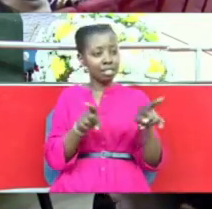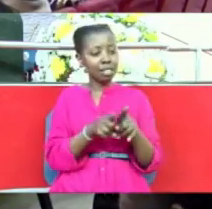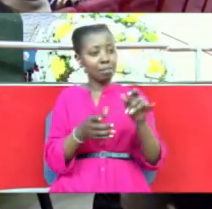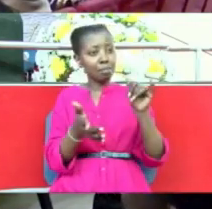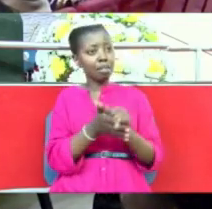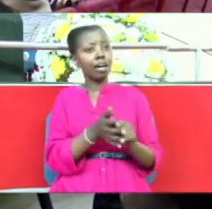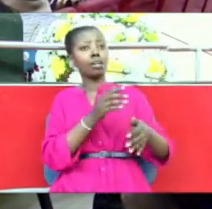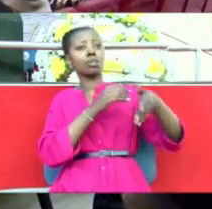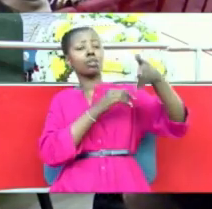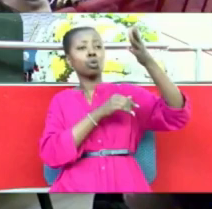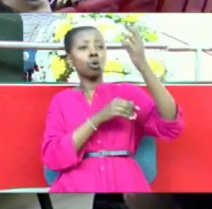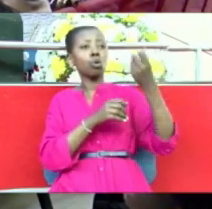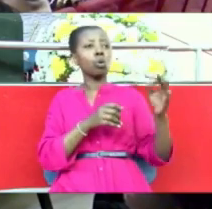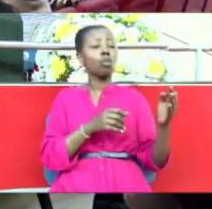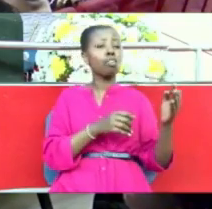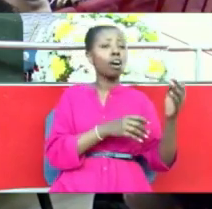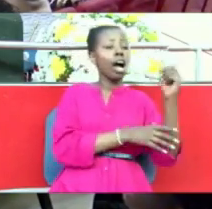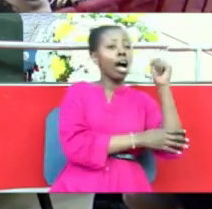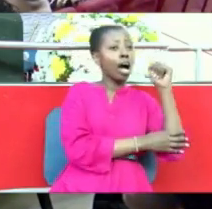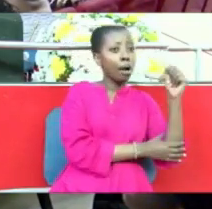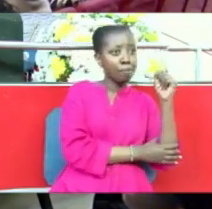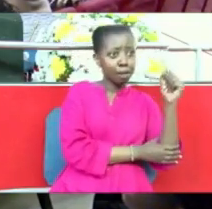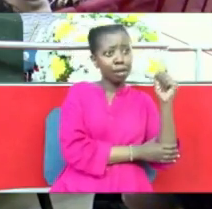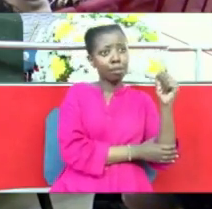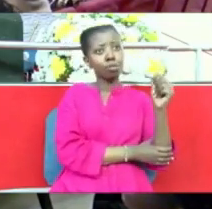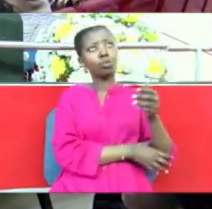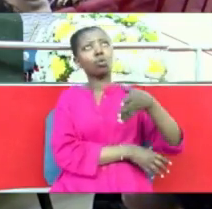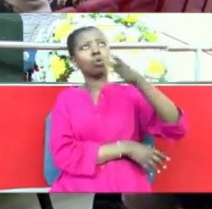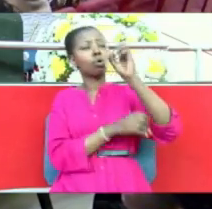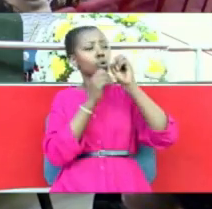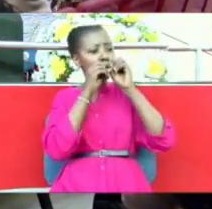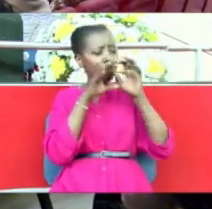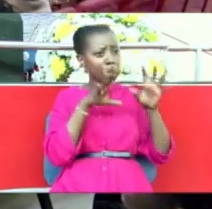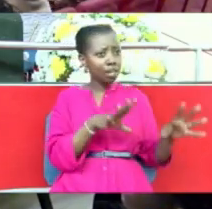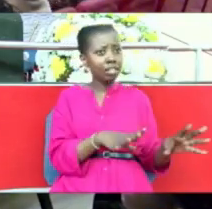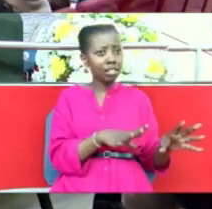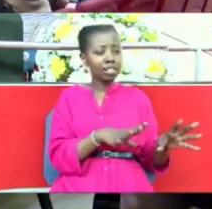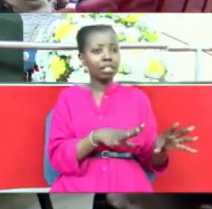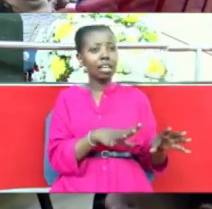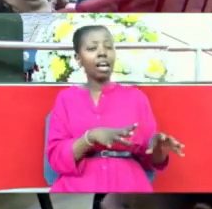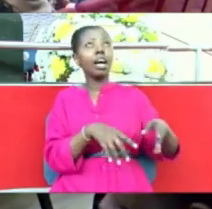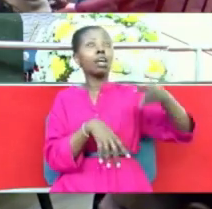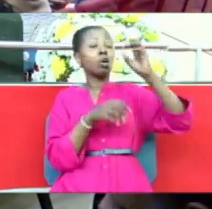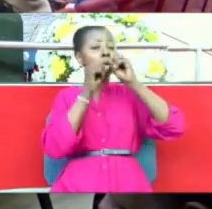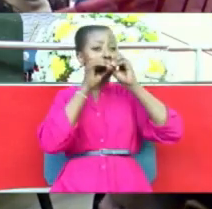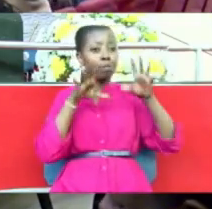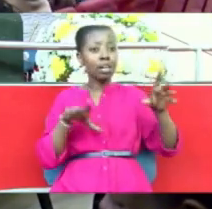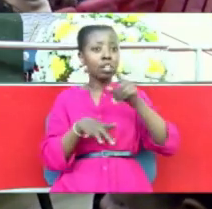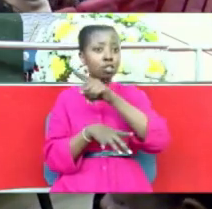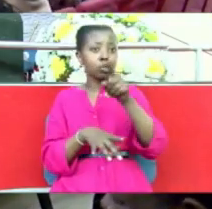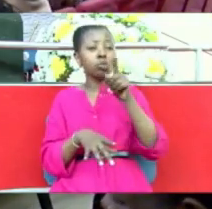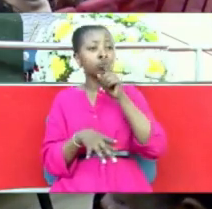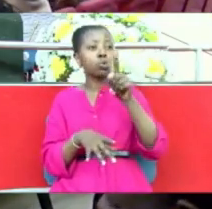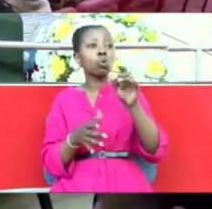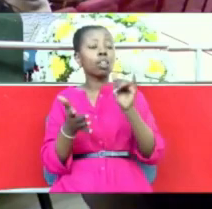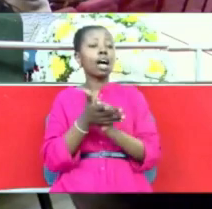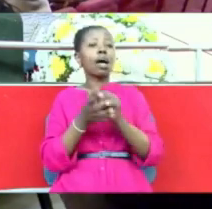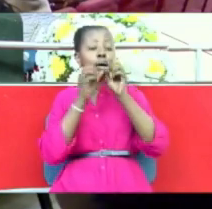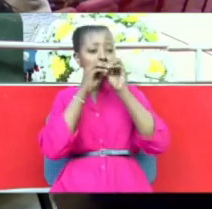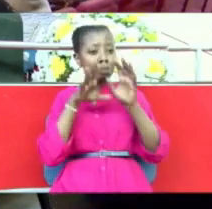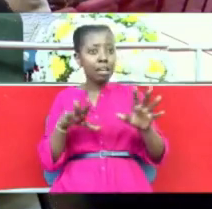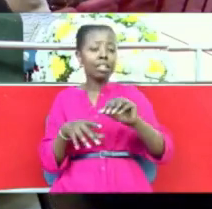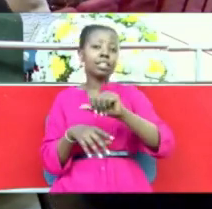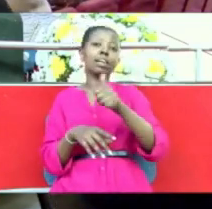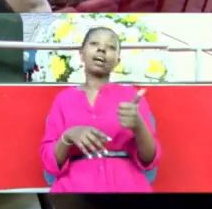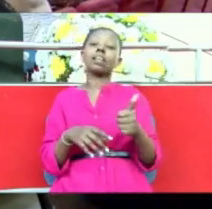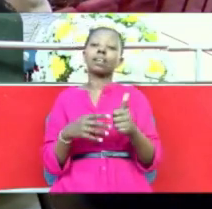God blessed him. Mungu akambariki. And you are blessed so that you can bless others. Na unabarikiwa uwe baraka kwa wengine. The third reason